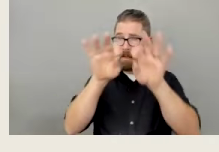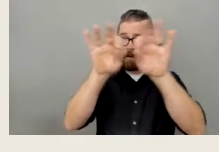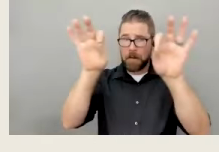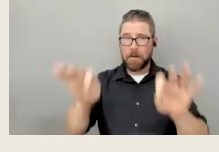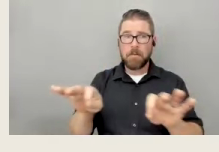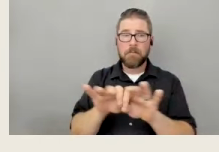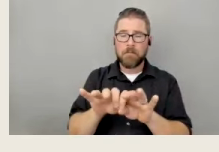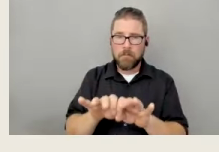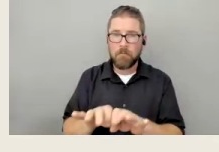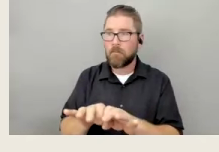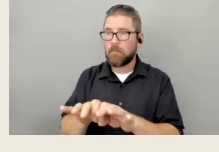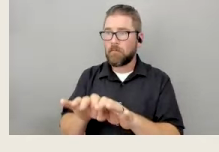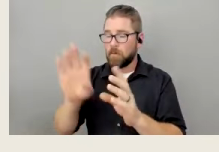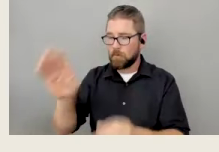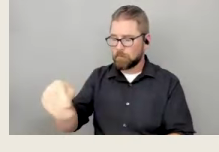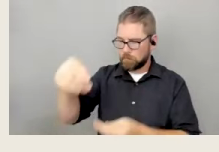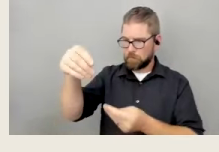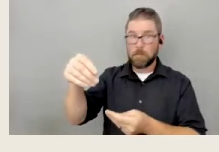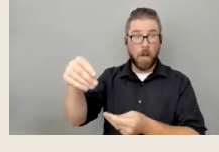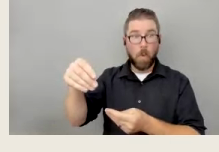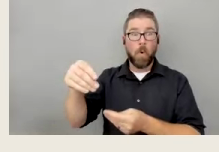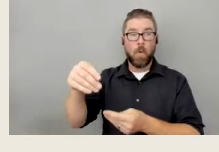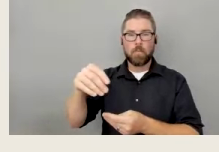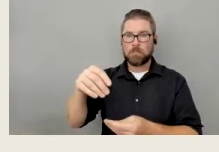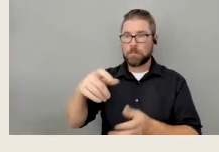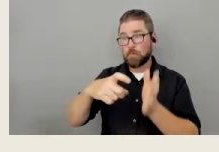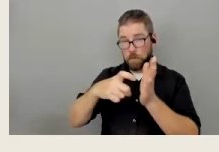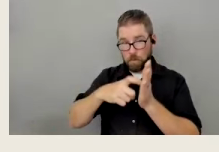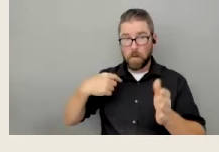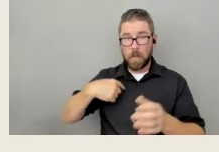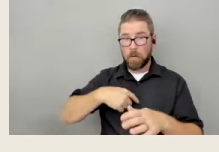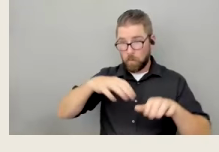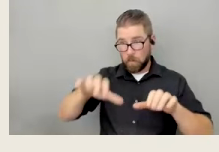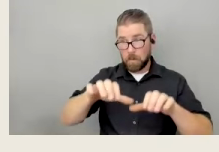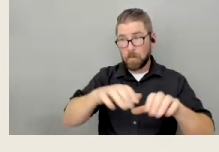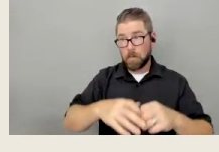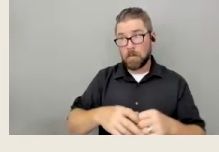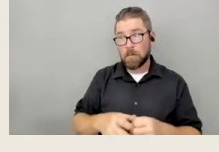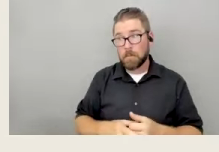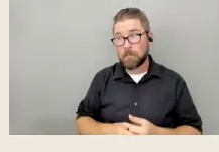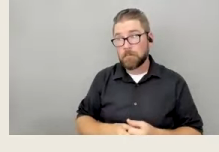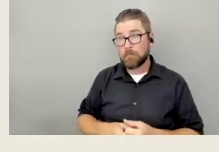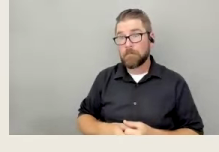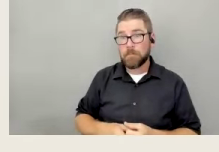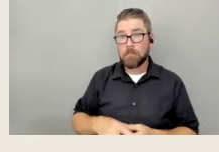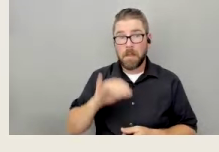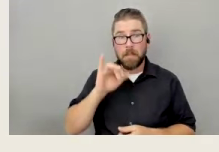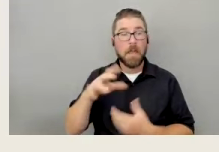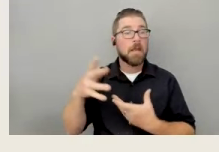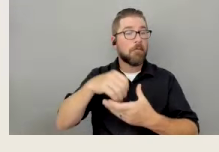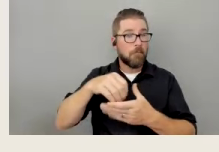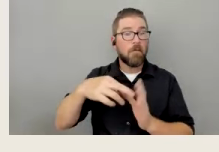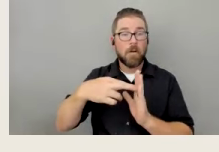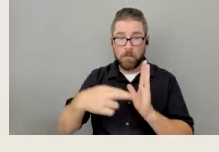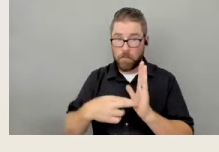a formal investigation, because it's like one of the one of the things in the regulation, right? Like for there to be a